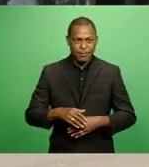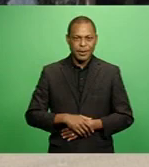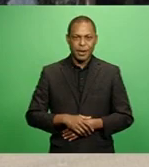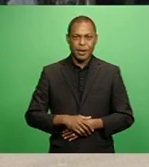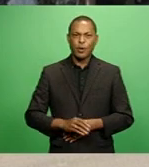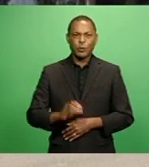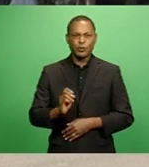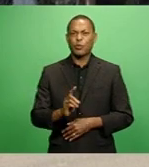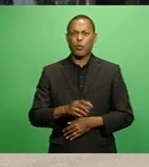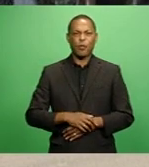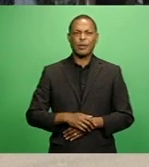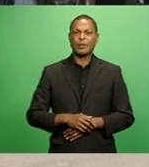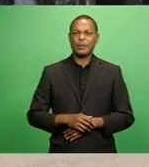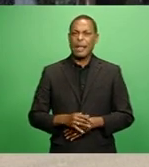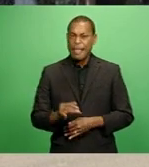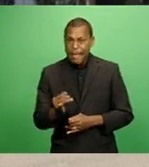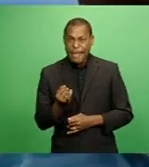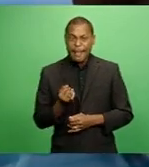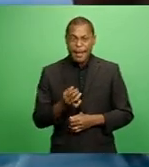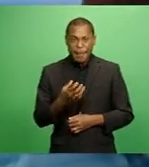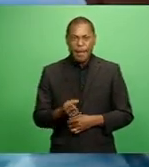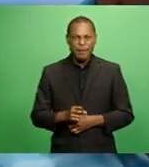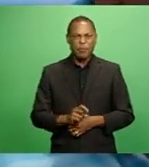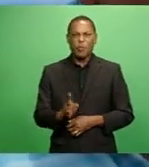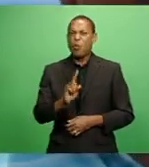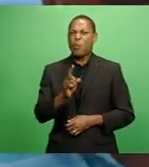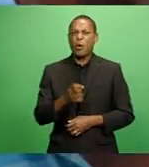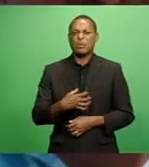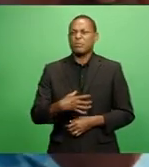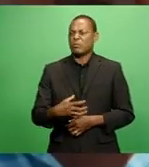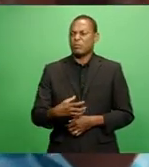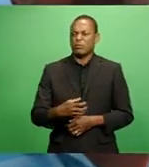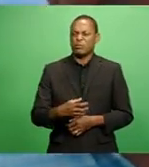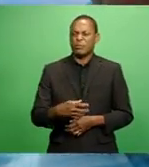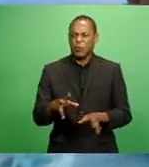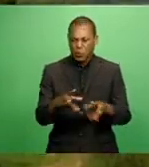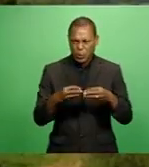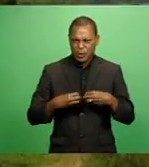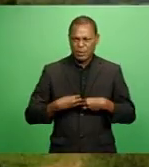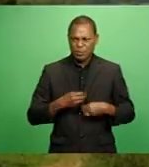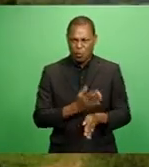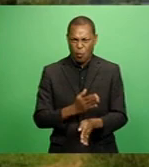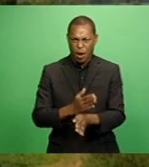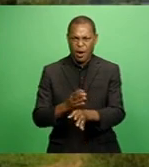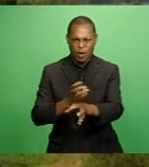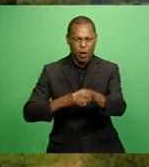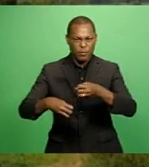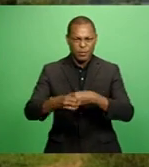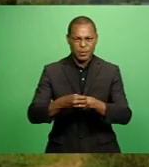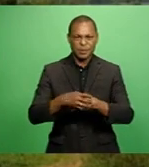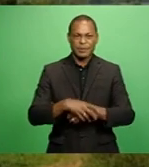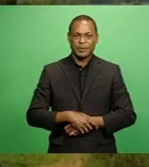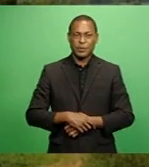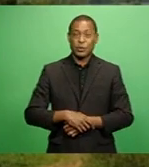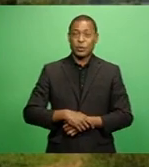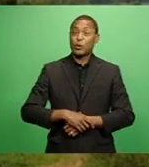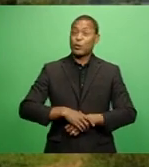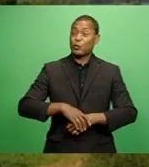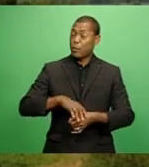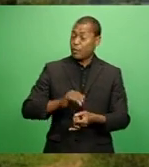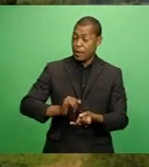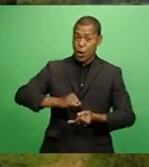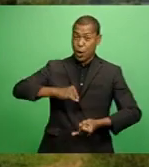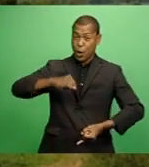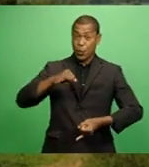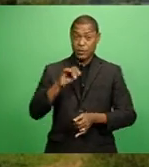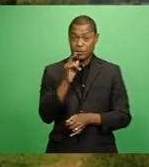rewarding and the income generated is more than what we receive from a normal workday at the office. The increase in population was a topic of discussion